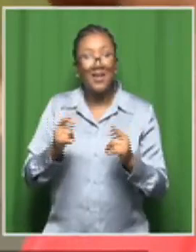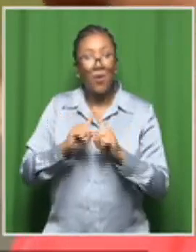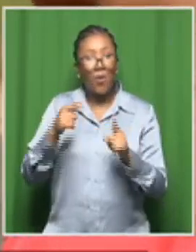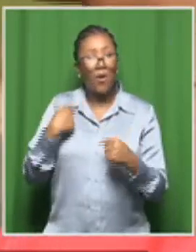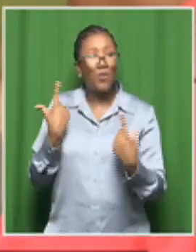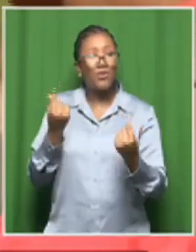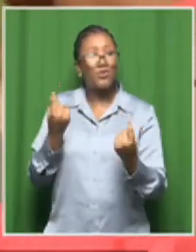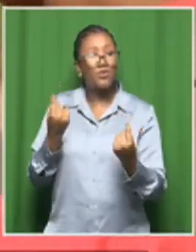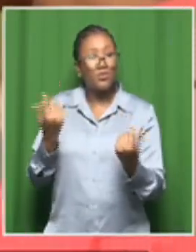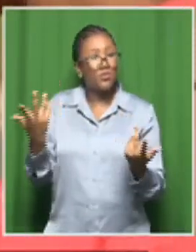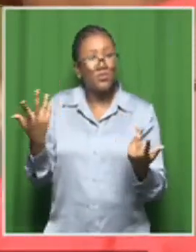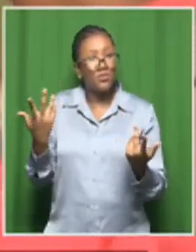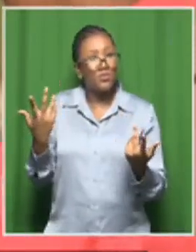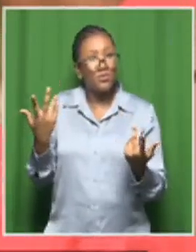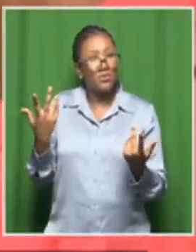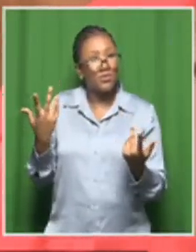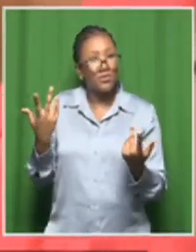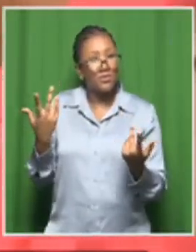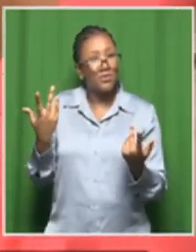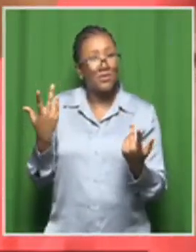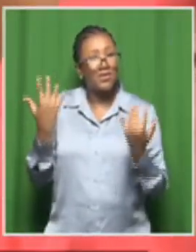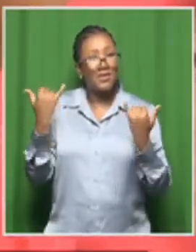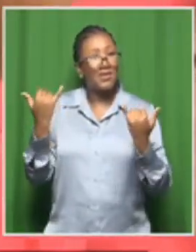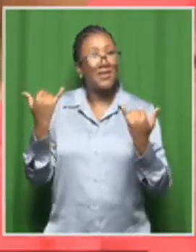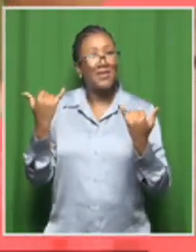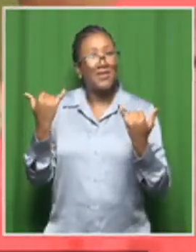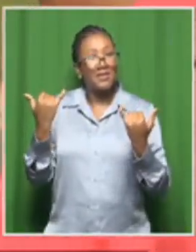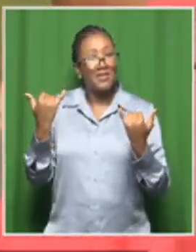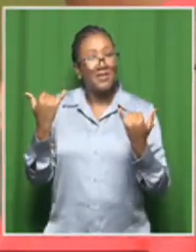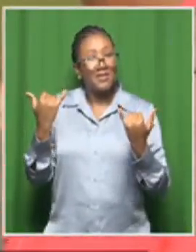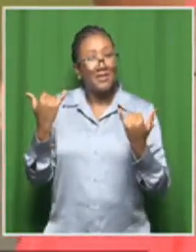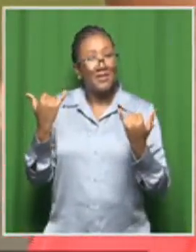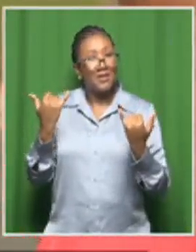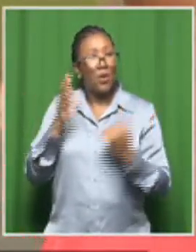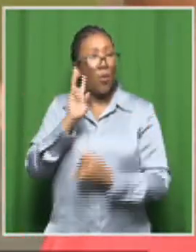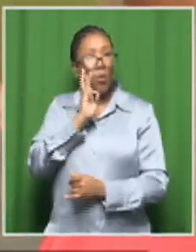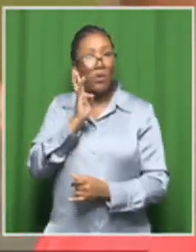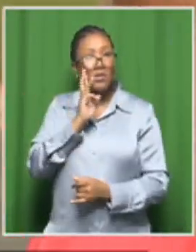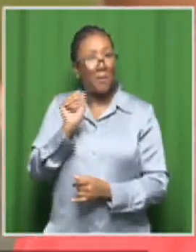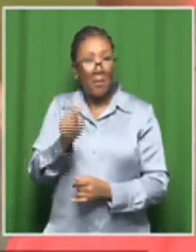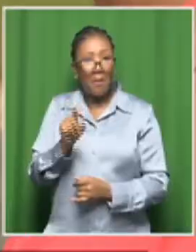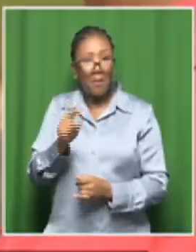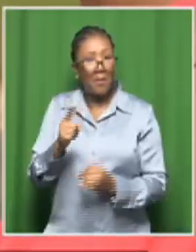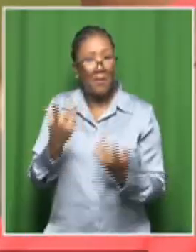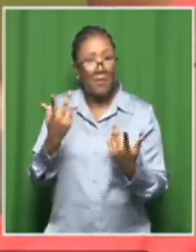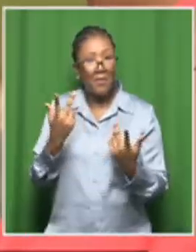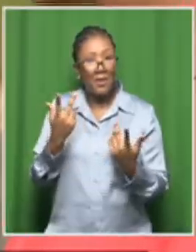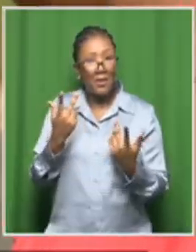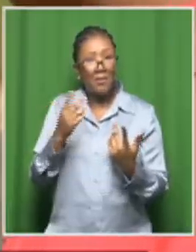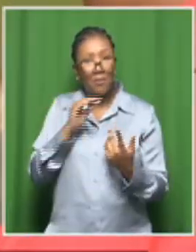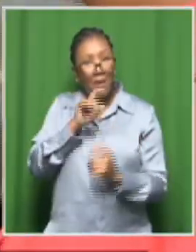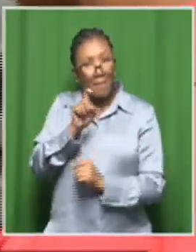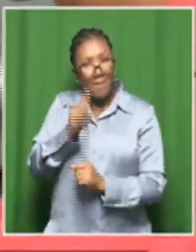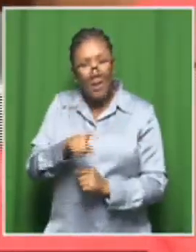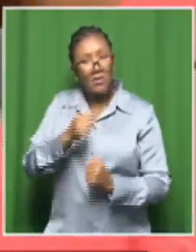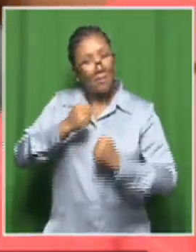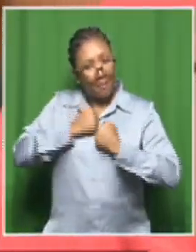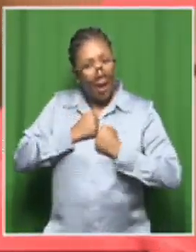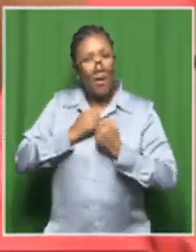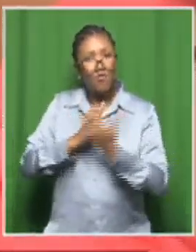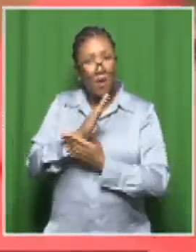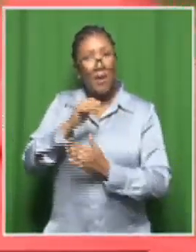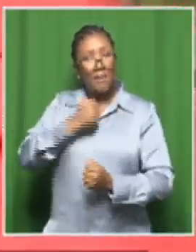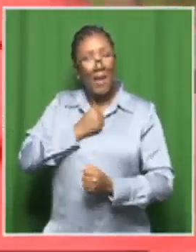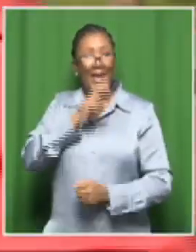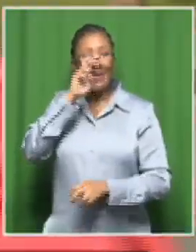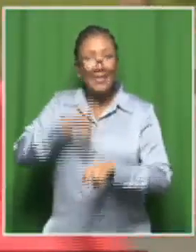I mean, especially, water is a thing that you have to have.